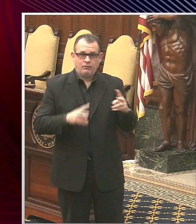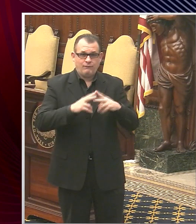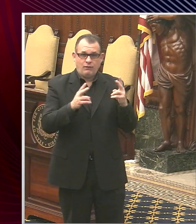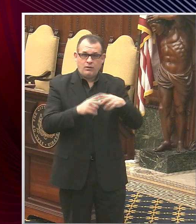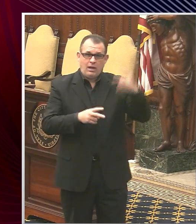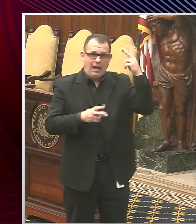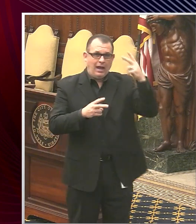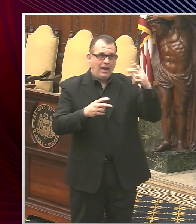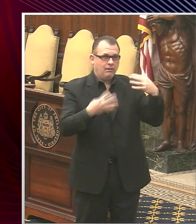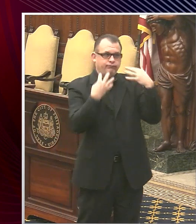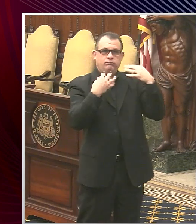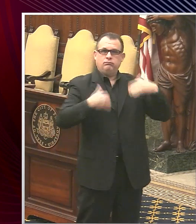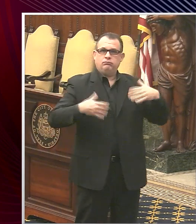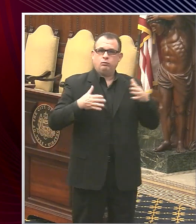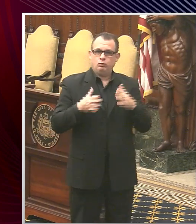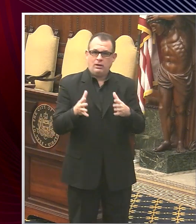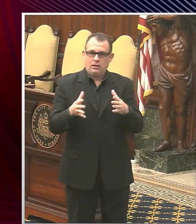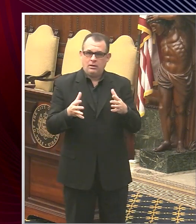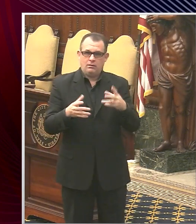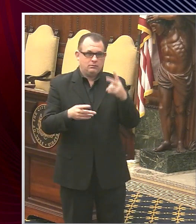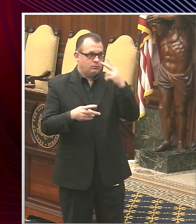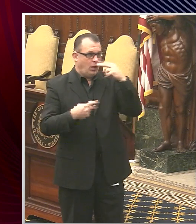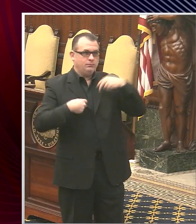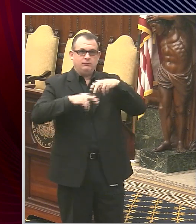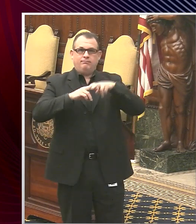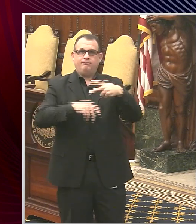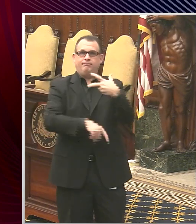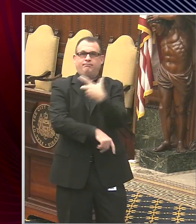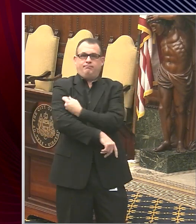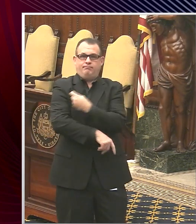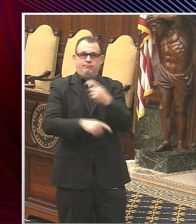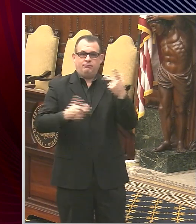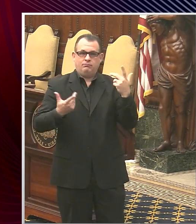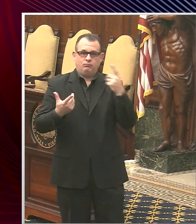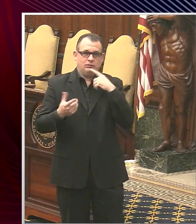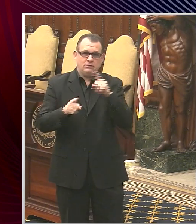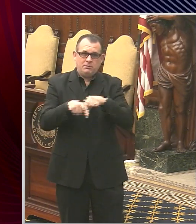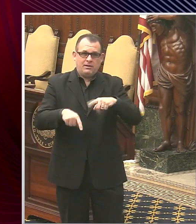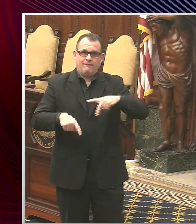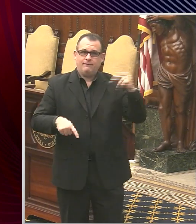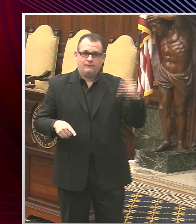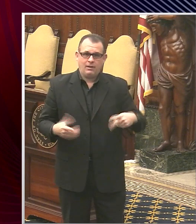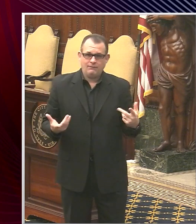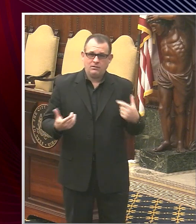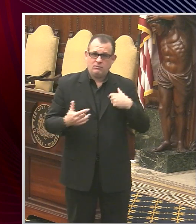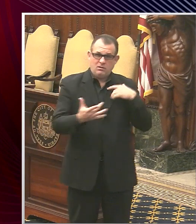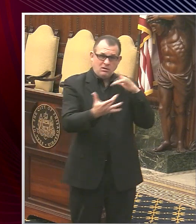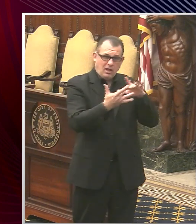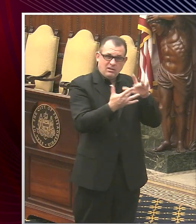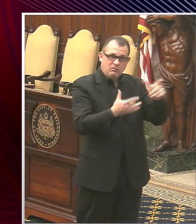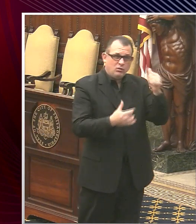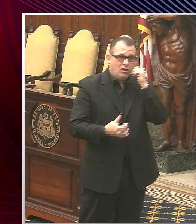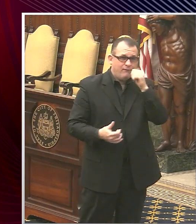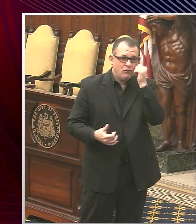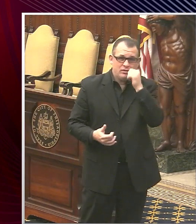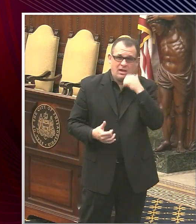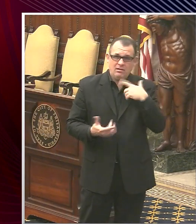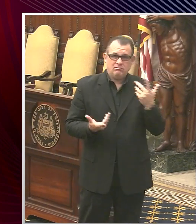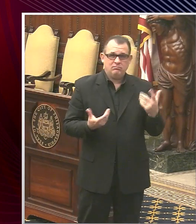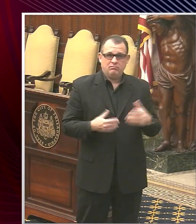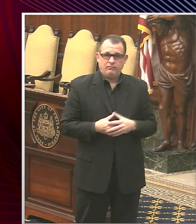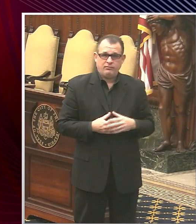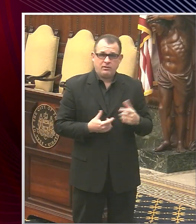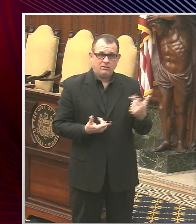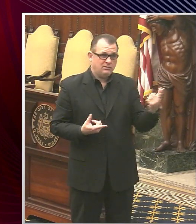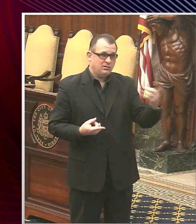to serve as a role model. And I think that she is an outstanding role model here. And we will continue to, if I'm sure that she's willing to help